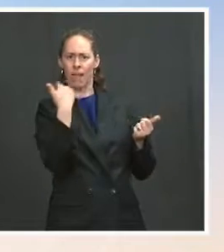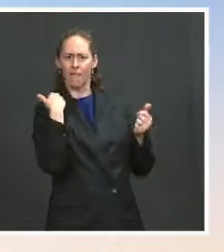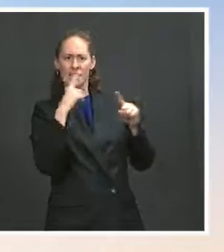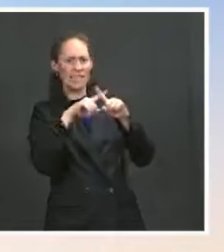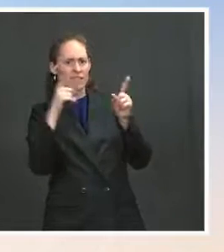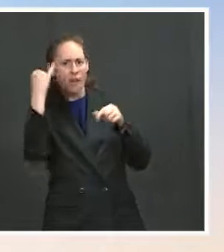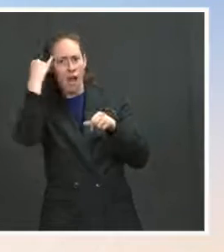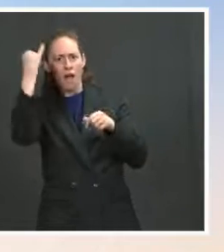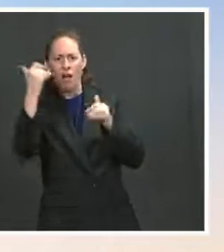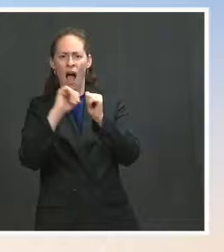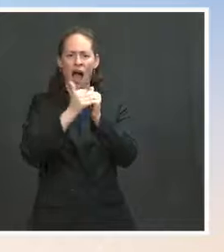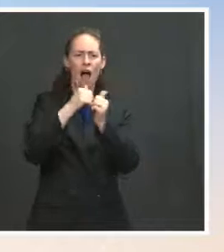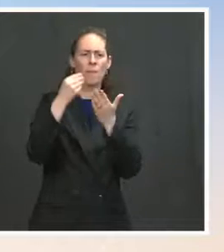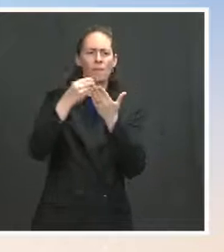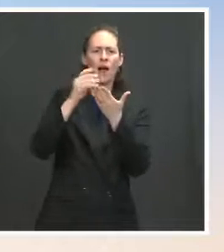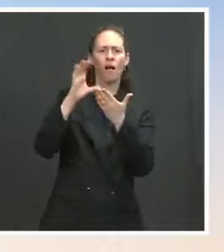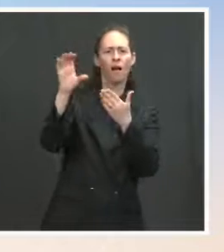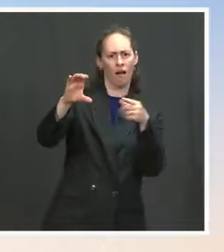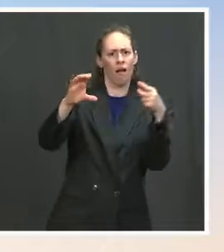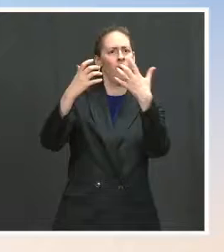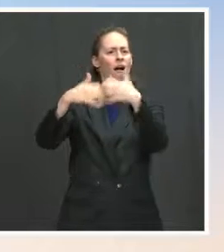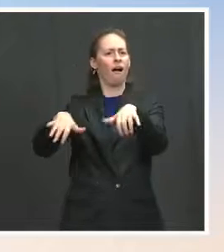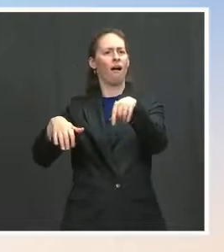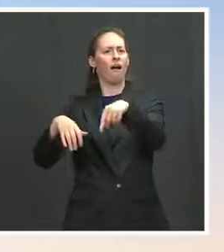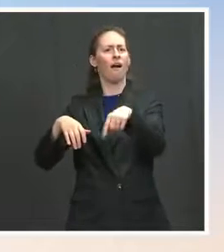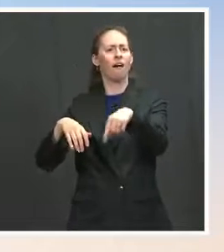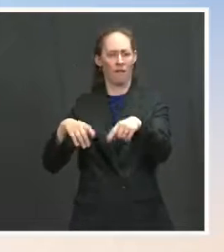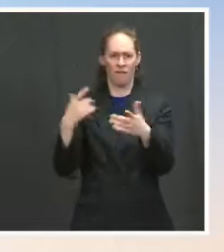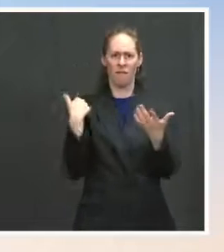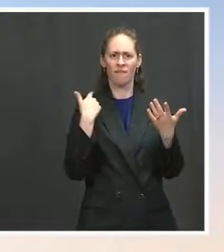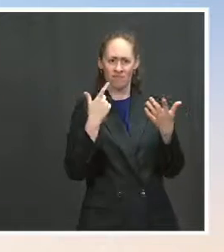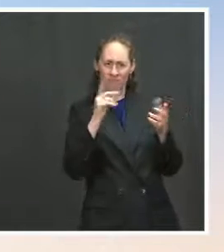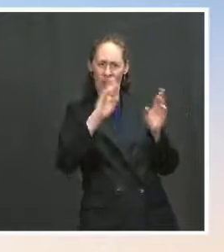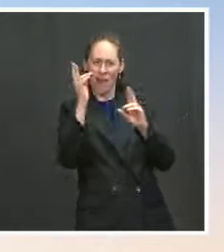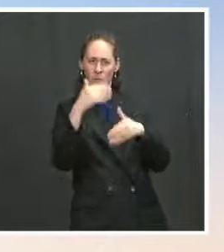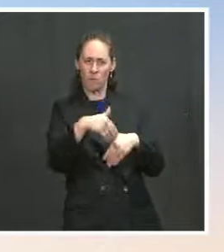help pay for his proposals in this negotiation. But